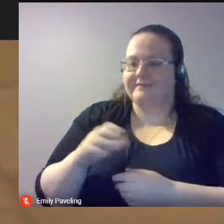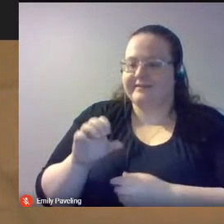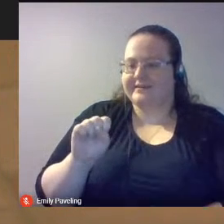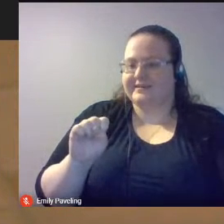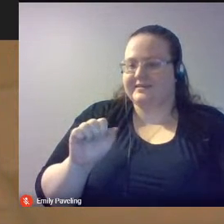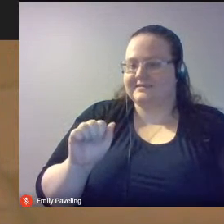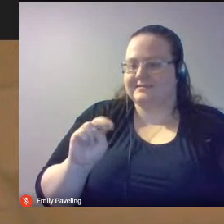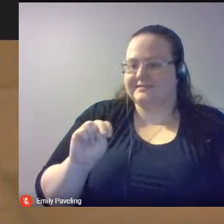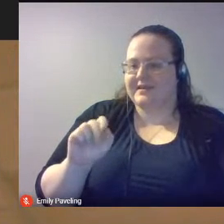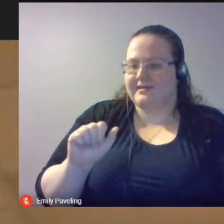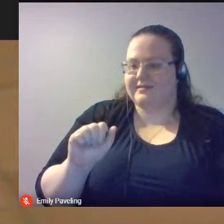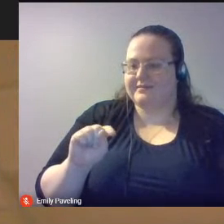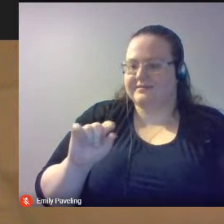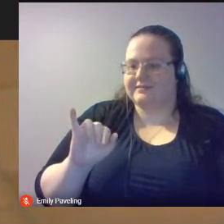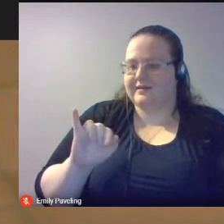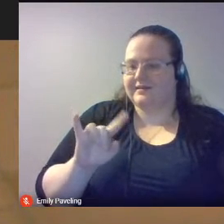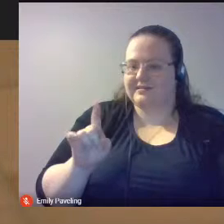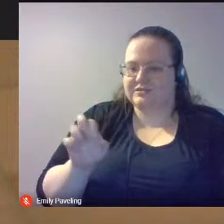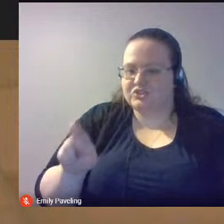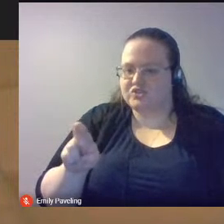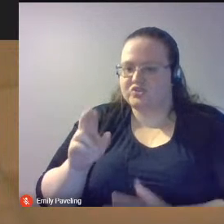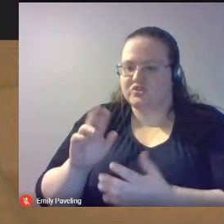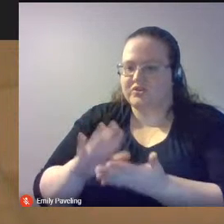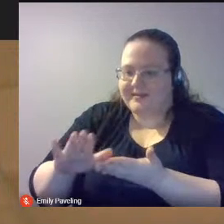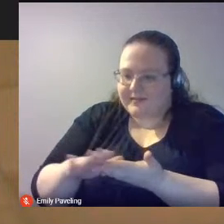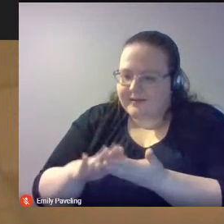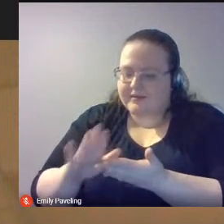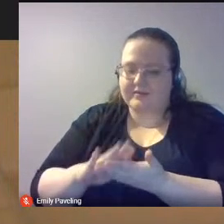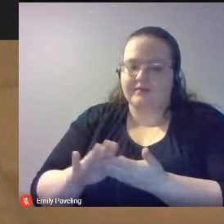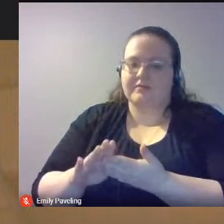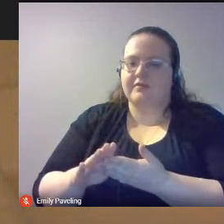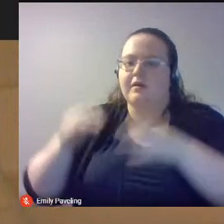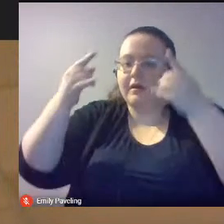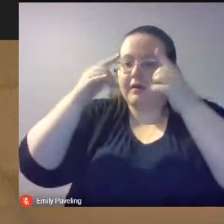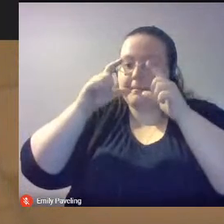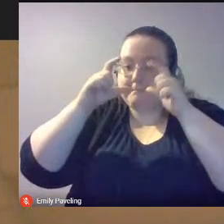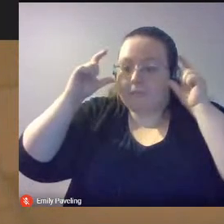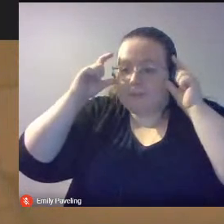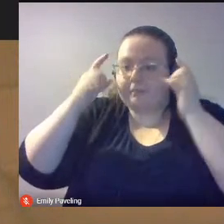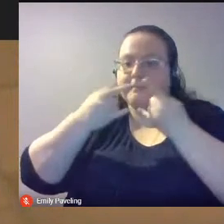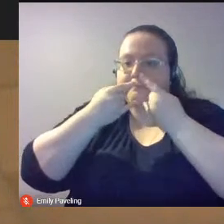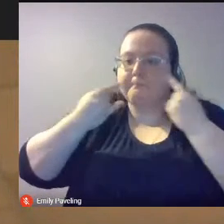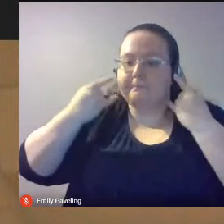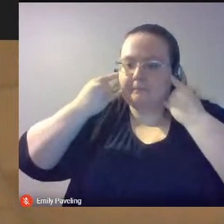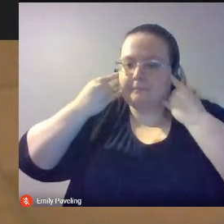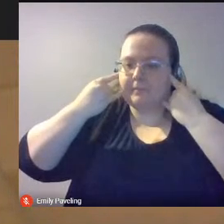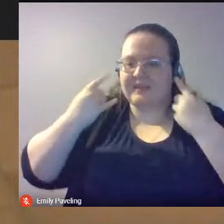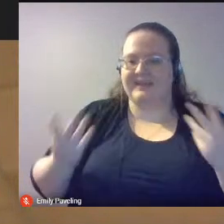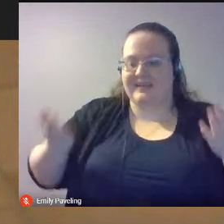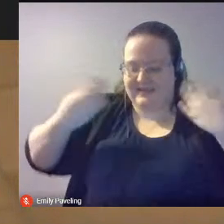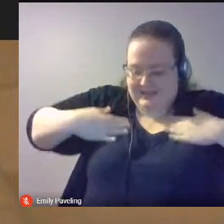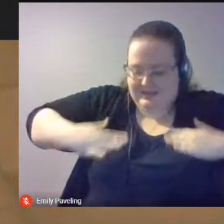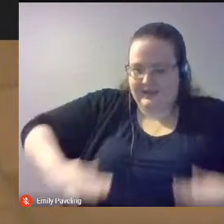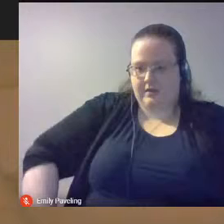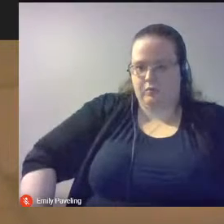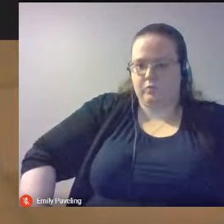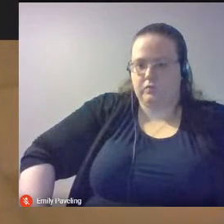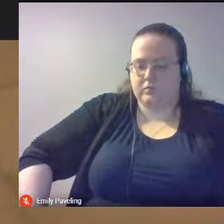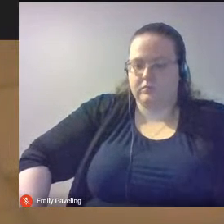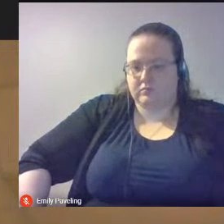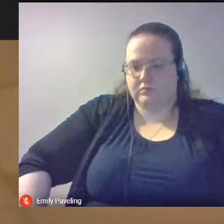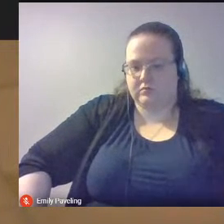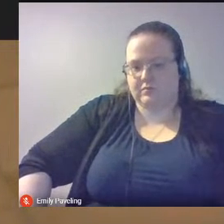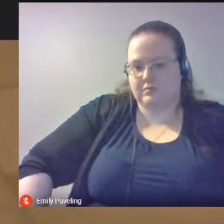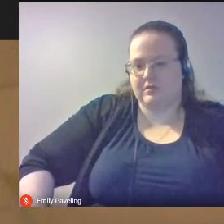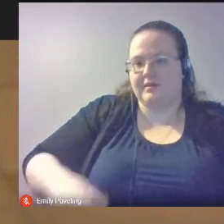gloves, medical masks, eye protection, and a gown. Instructions on the proper use of this